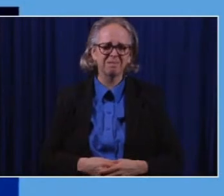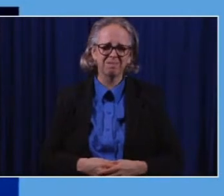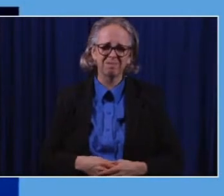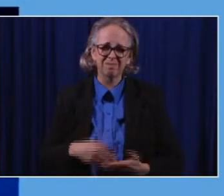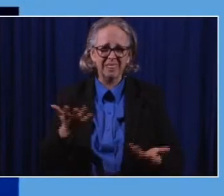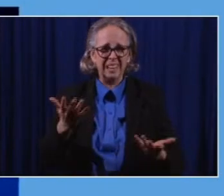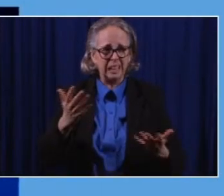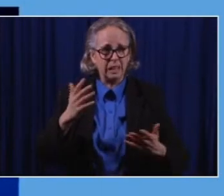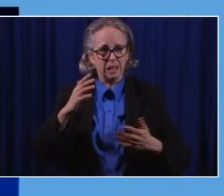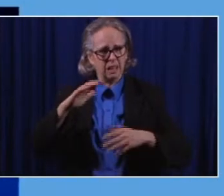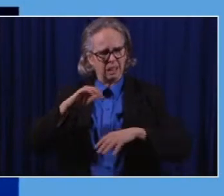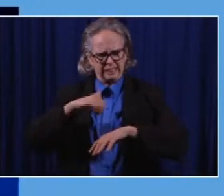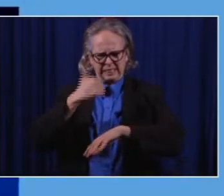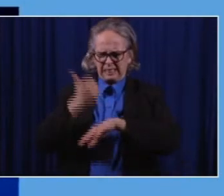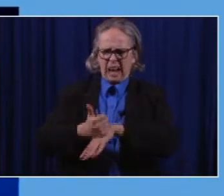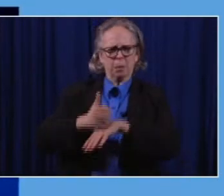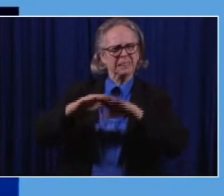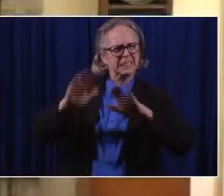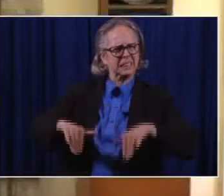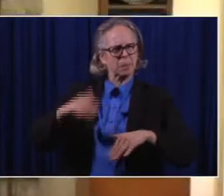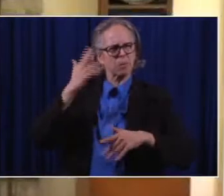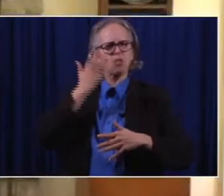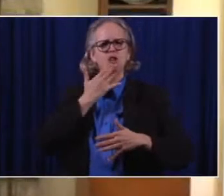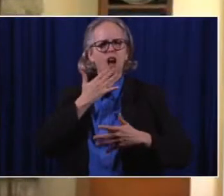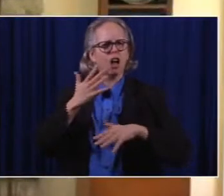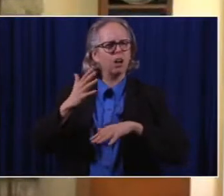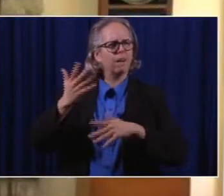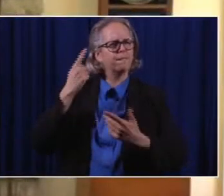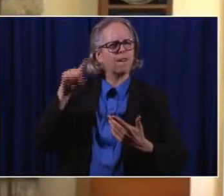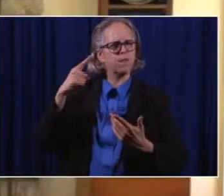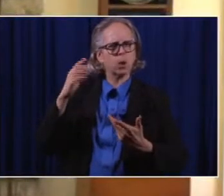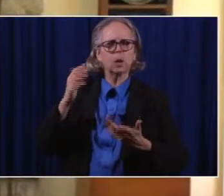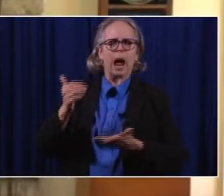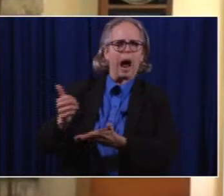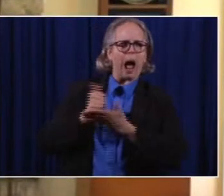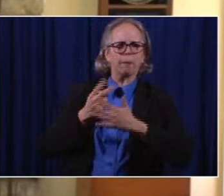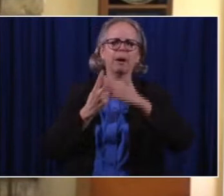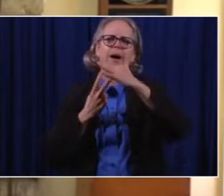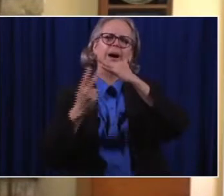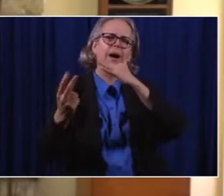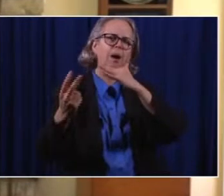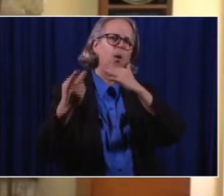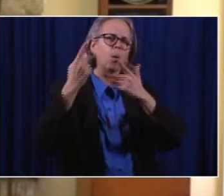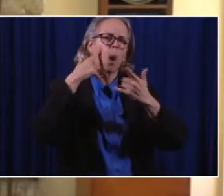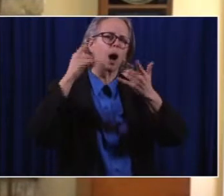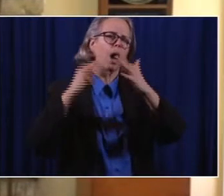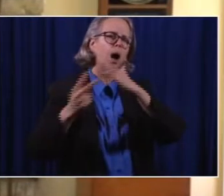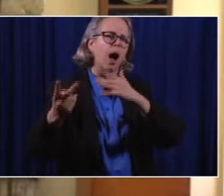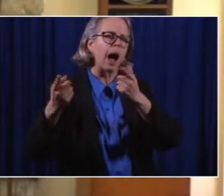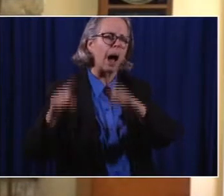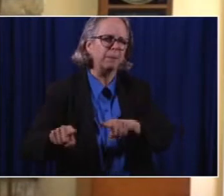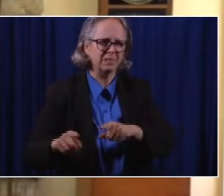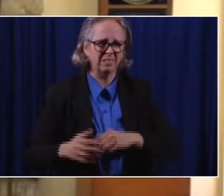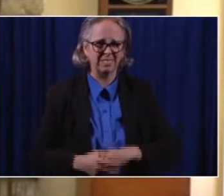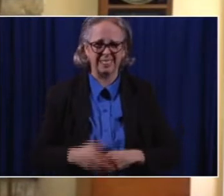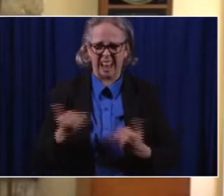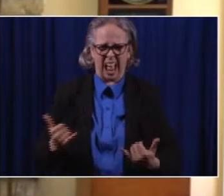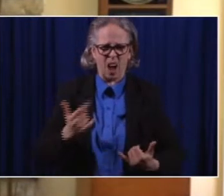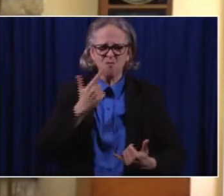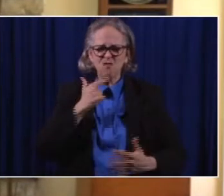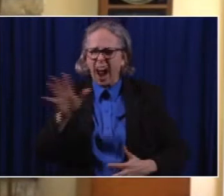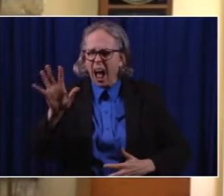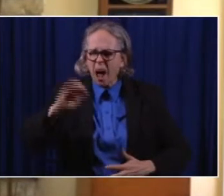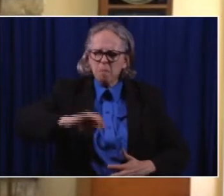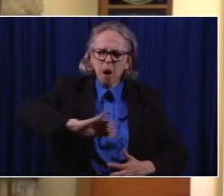good indication of what was coming. But when everything in Ohio is filled in,